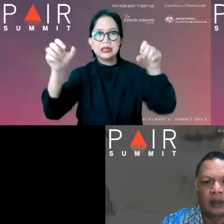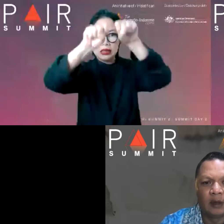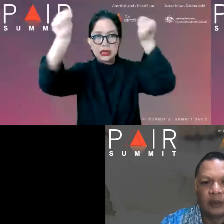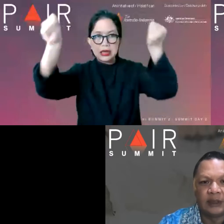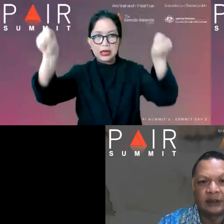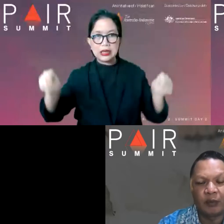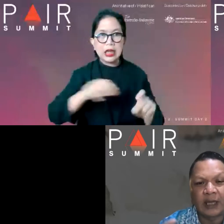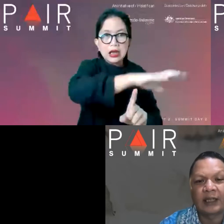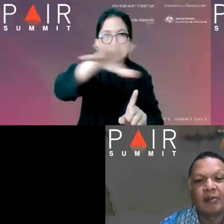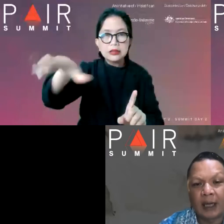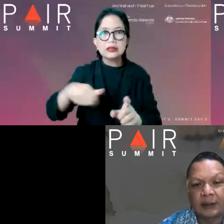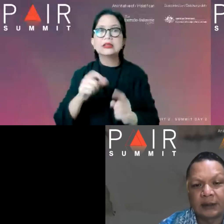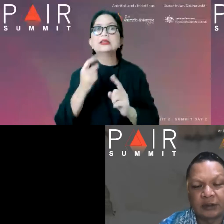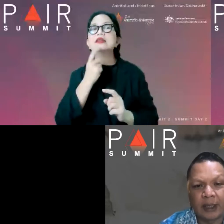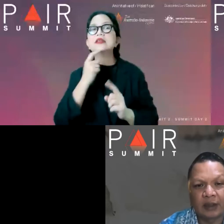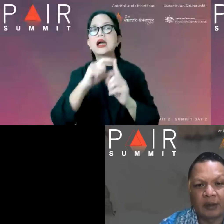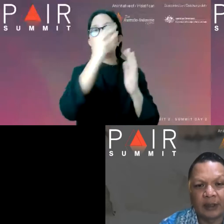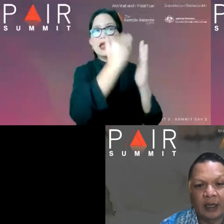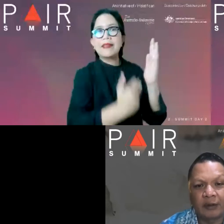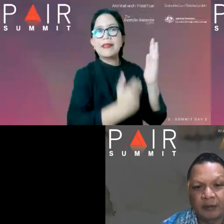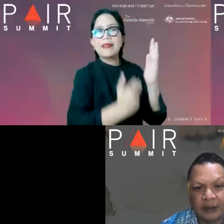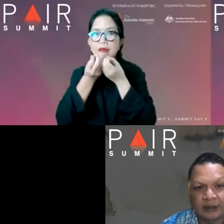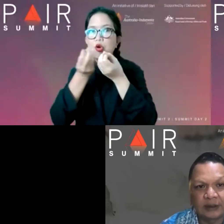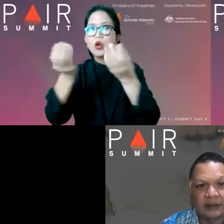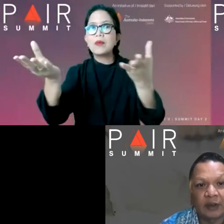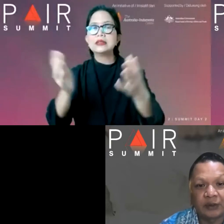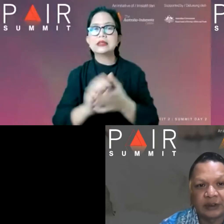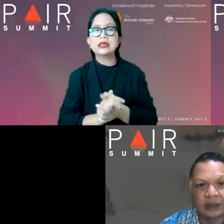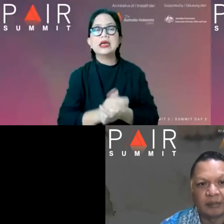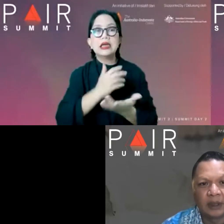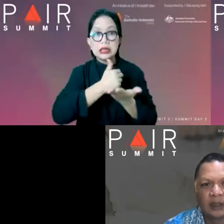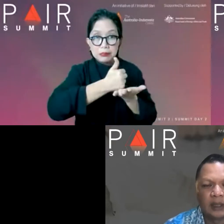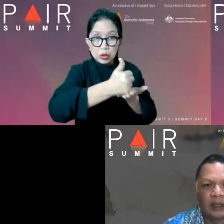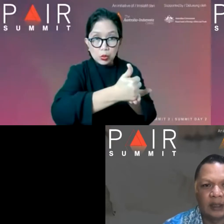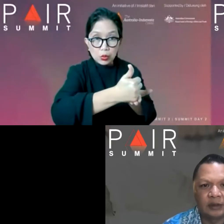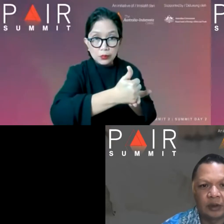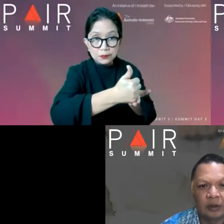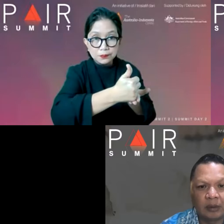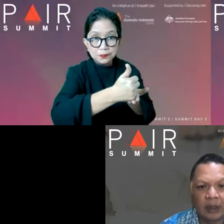information, which actually marks the strength or the health of this ecosystem.